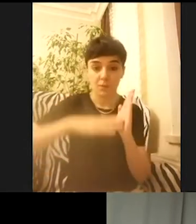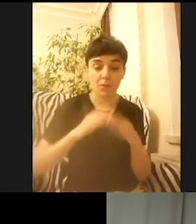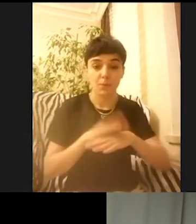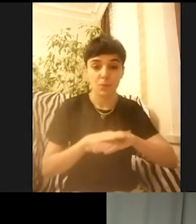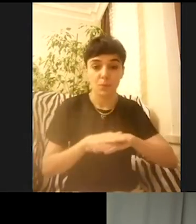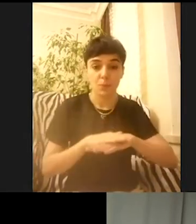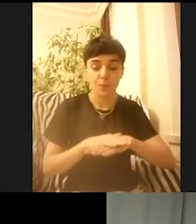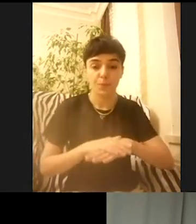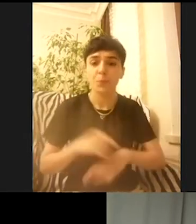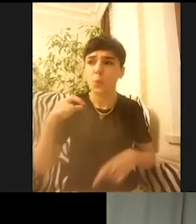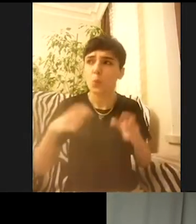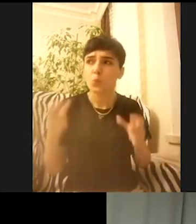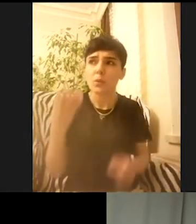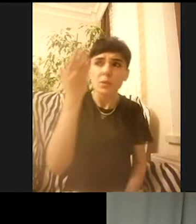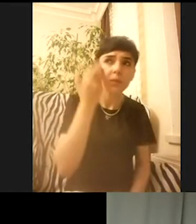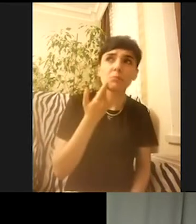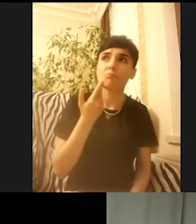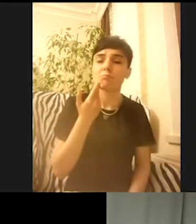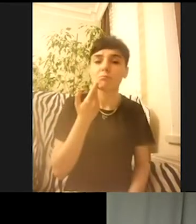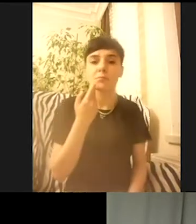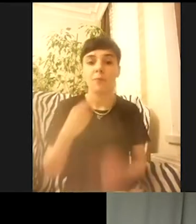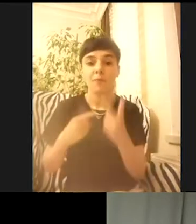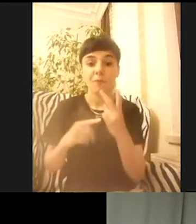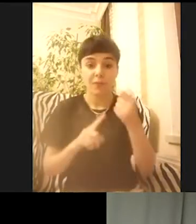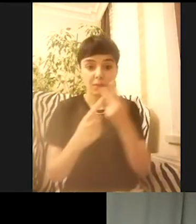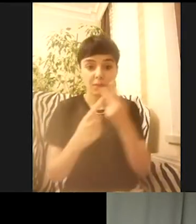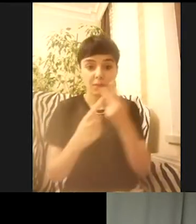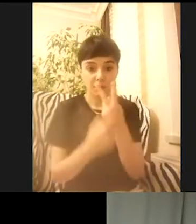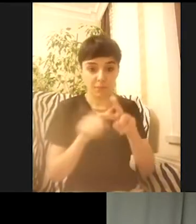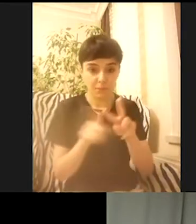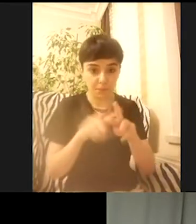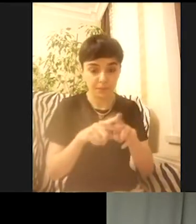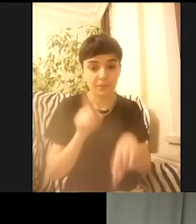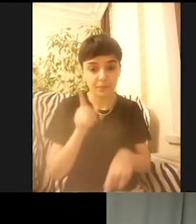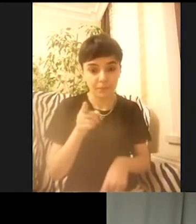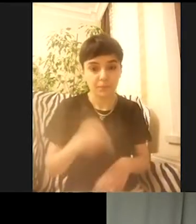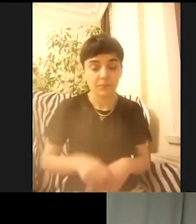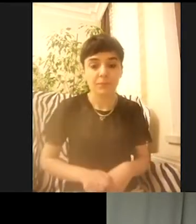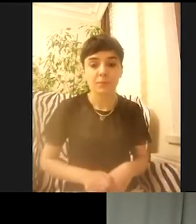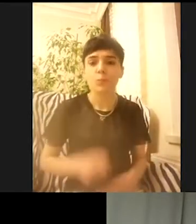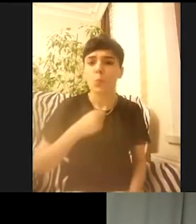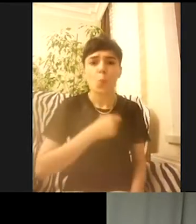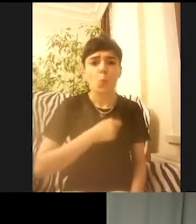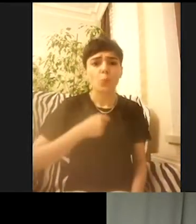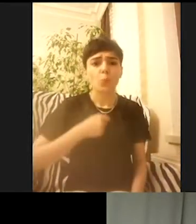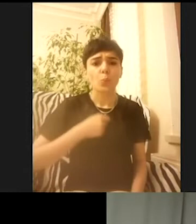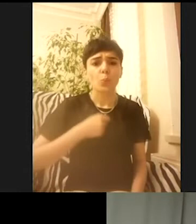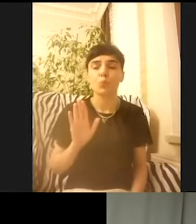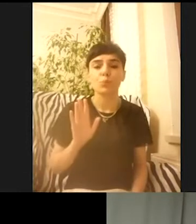I cannot see any anger of their faces. They just normalize phobia in Turkey. They just accept